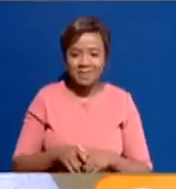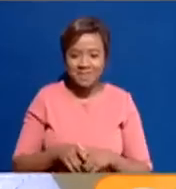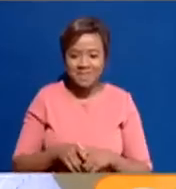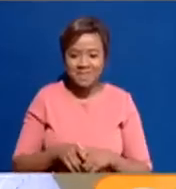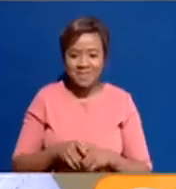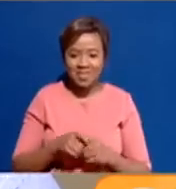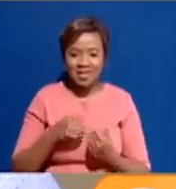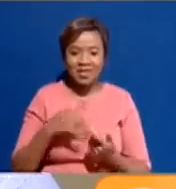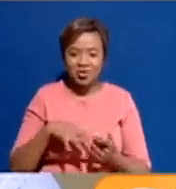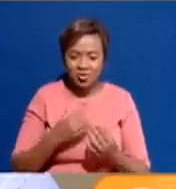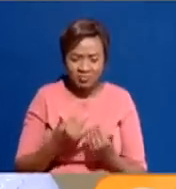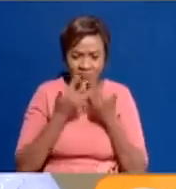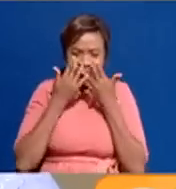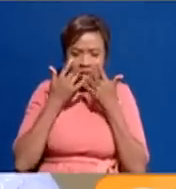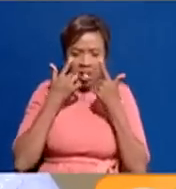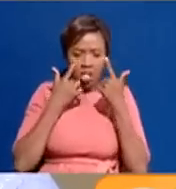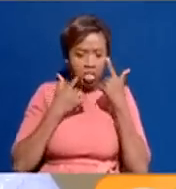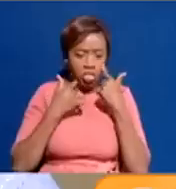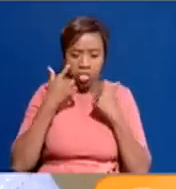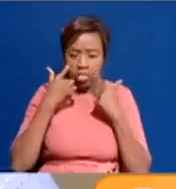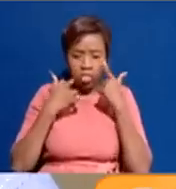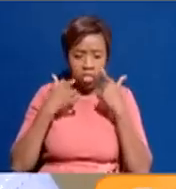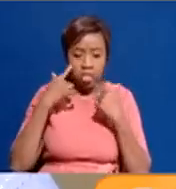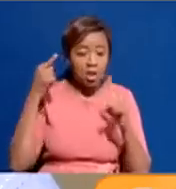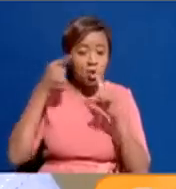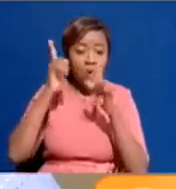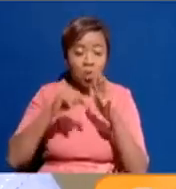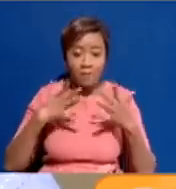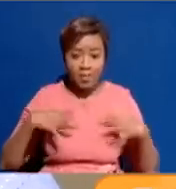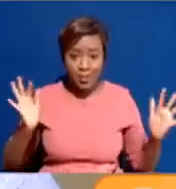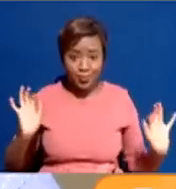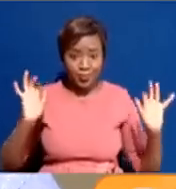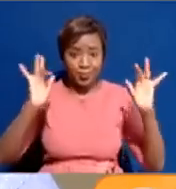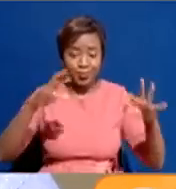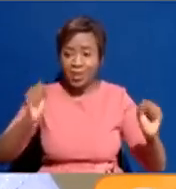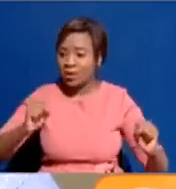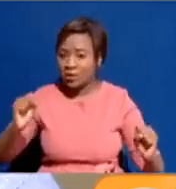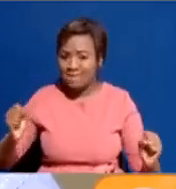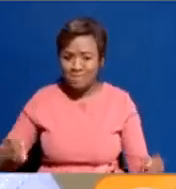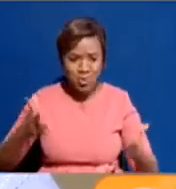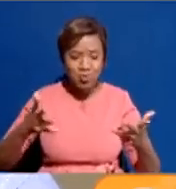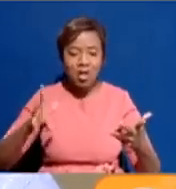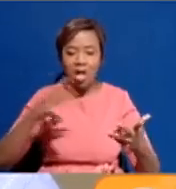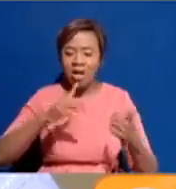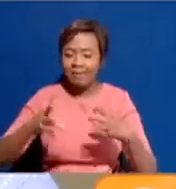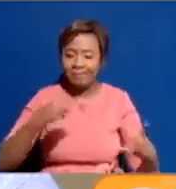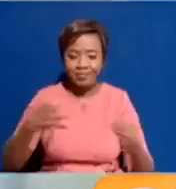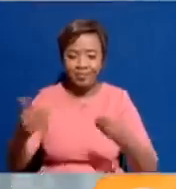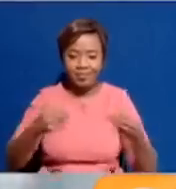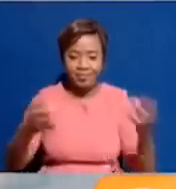teary. They're generally used to disperse of crowds, either by security or